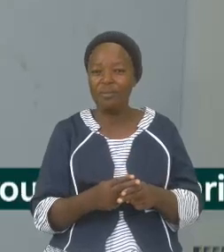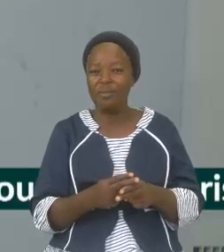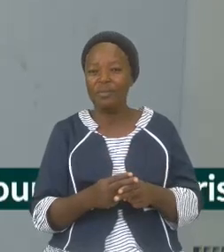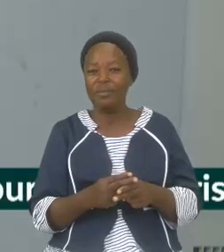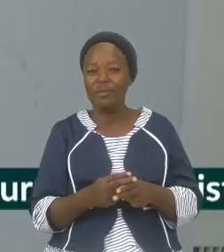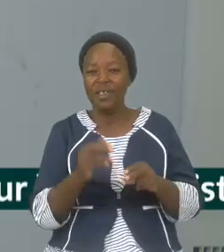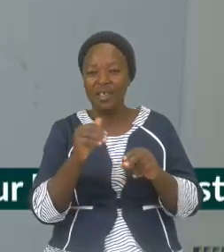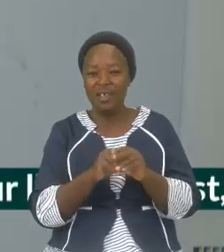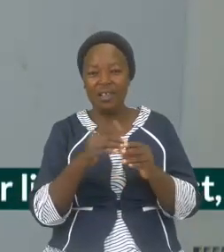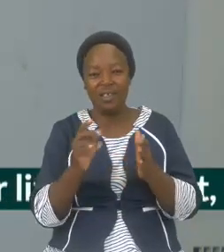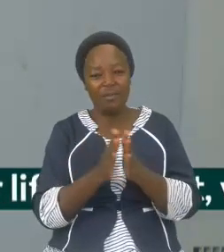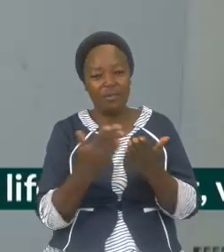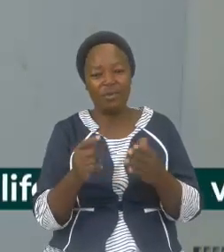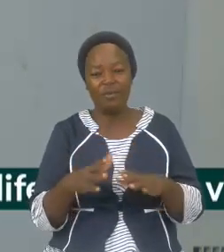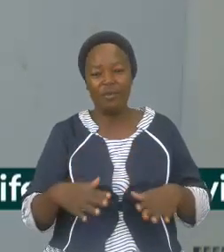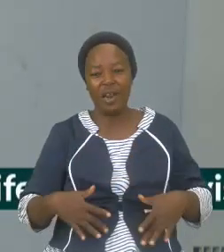in the book of life.